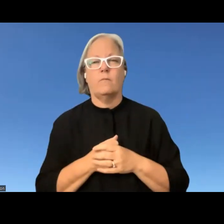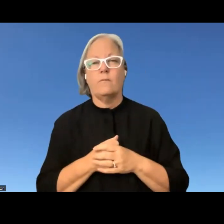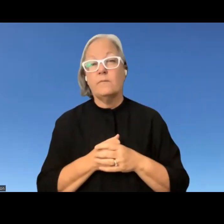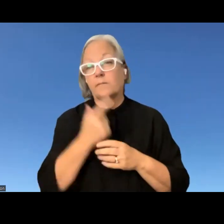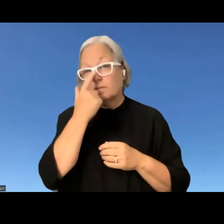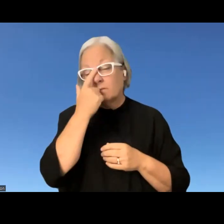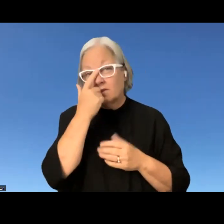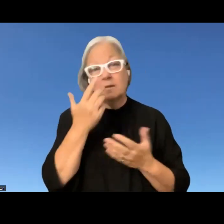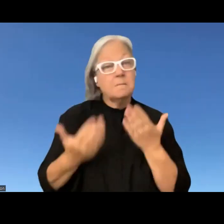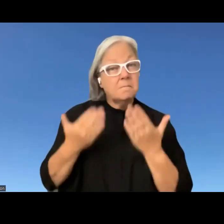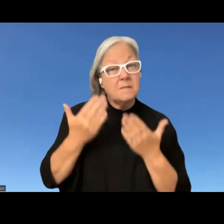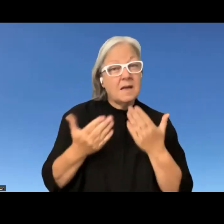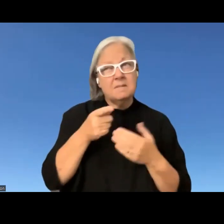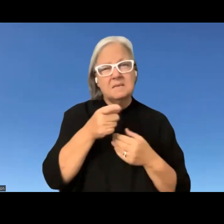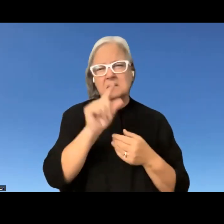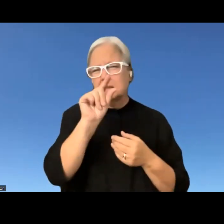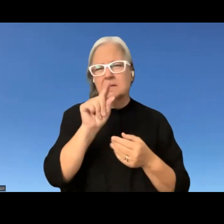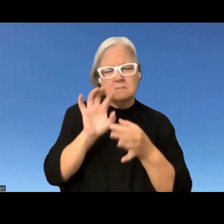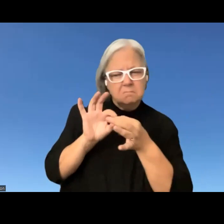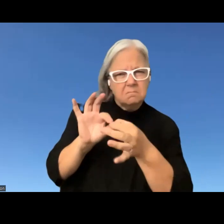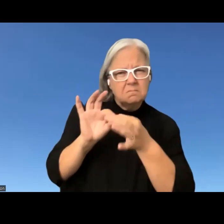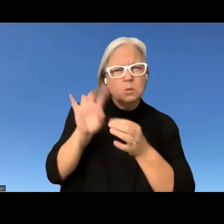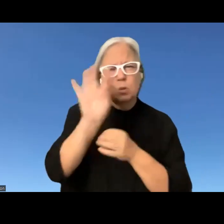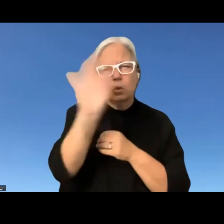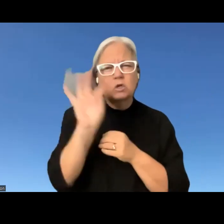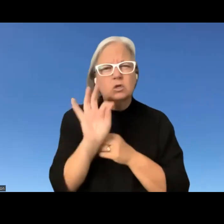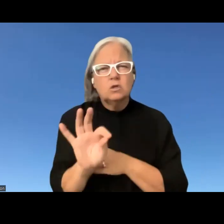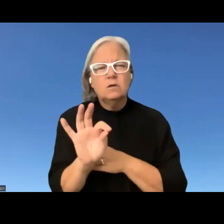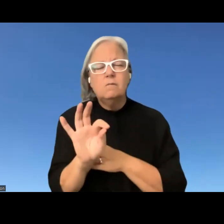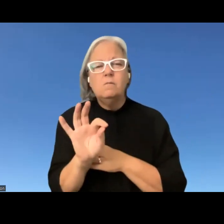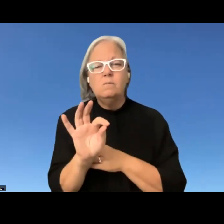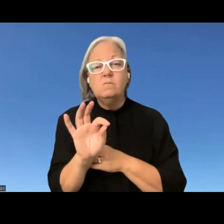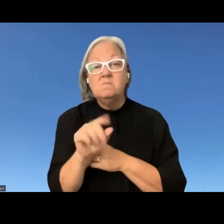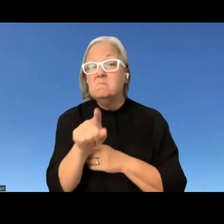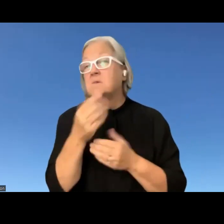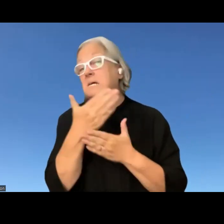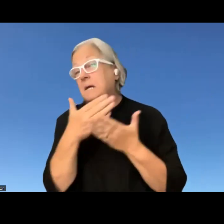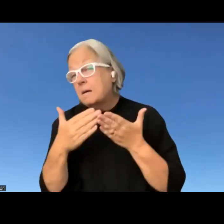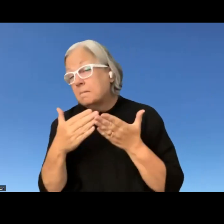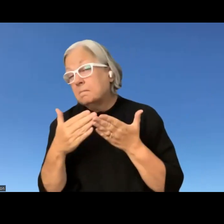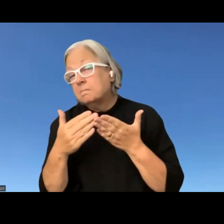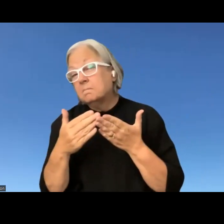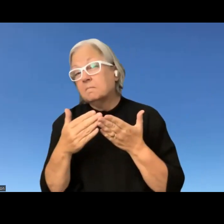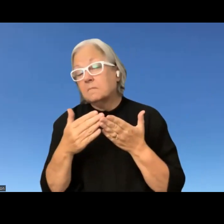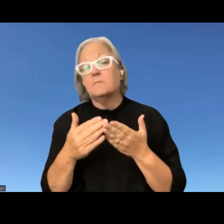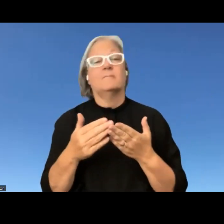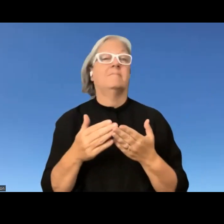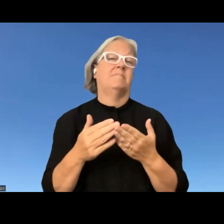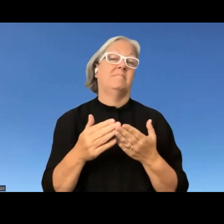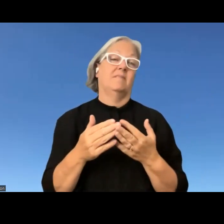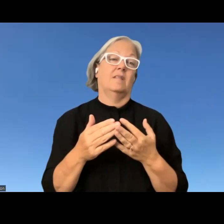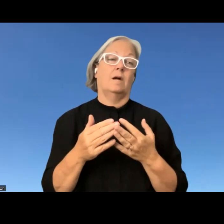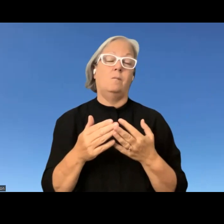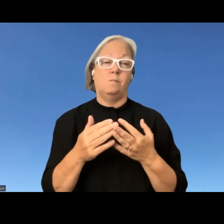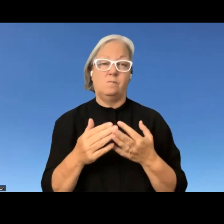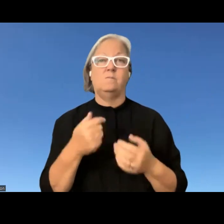be a related question that we sometimes get. It's not that we only